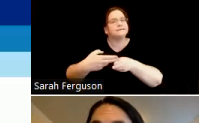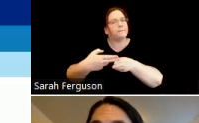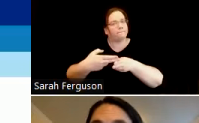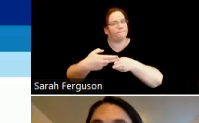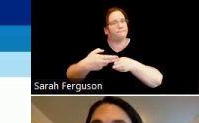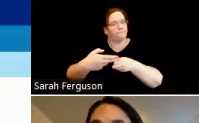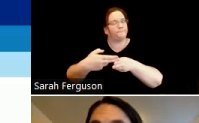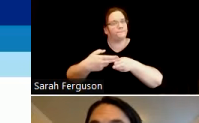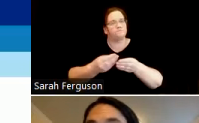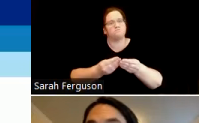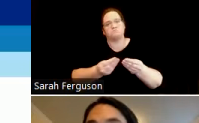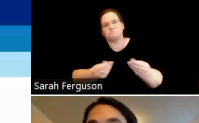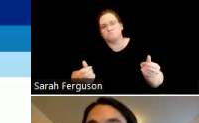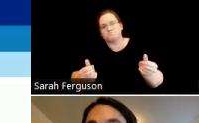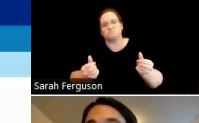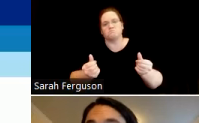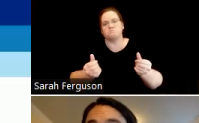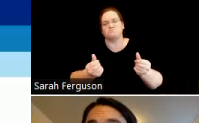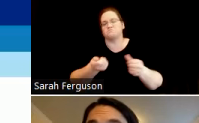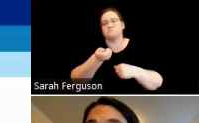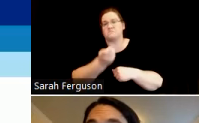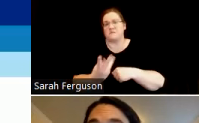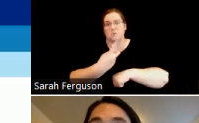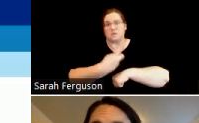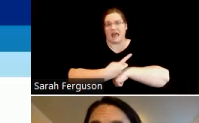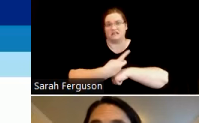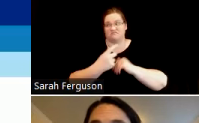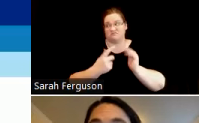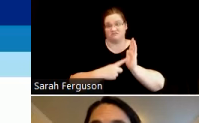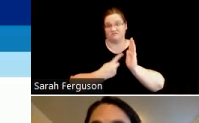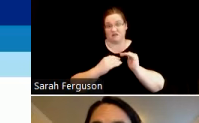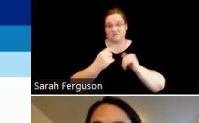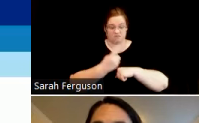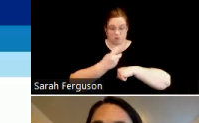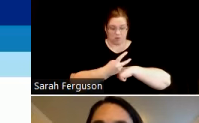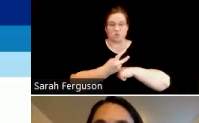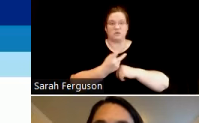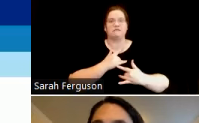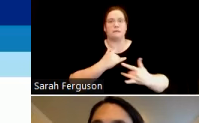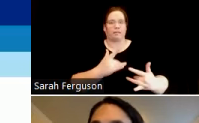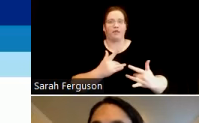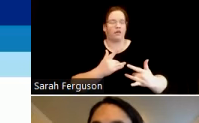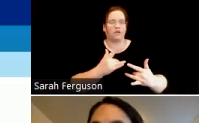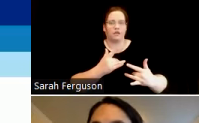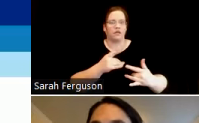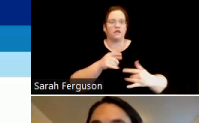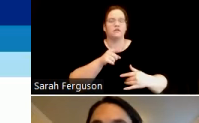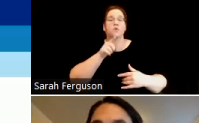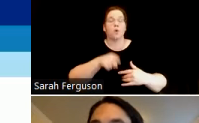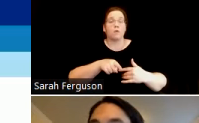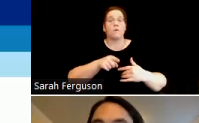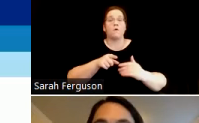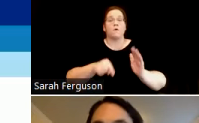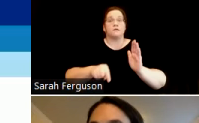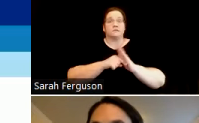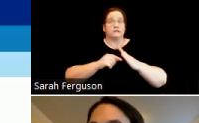go away within a few days, even less than a few days most of the time. So these are the side effects have